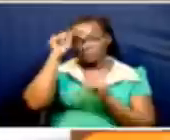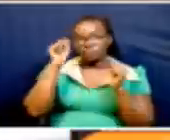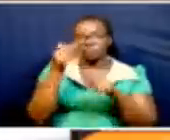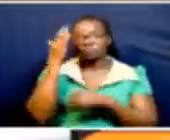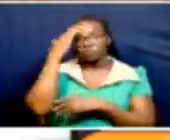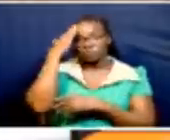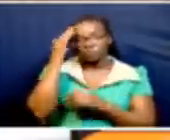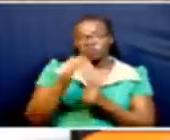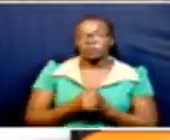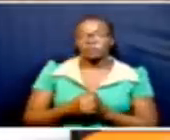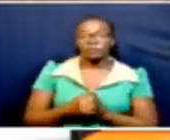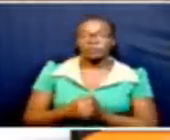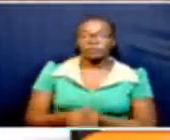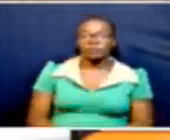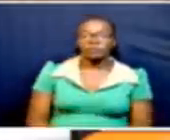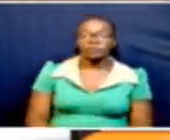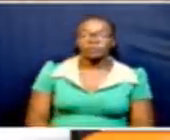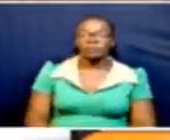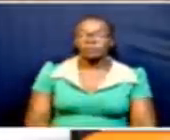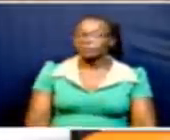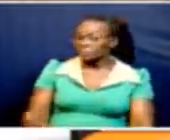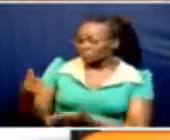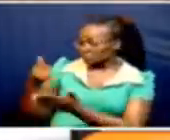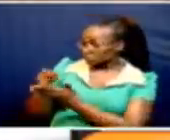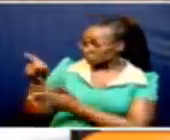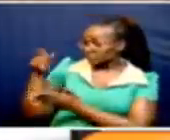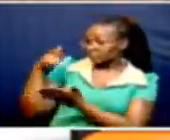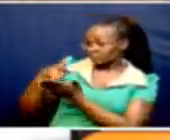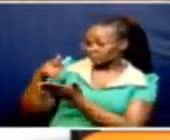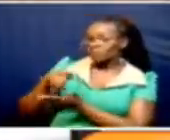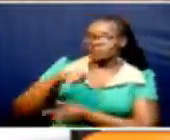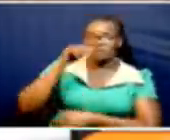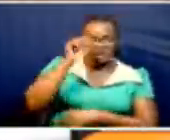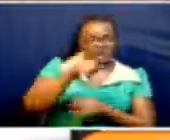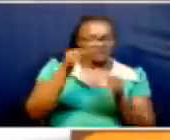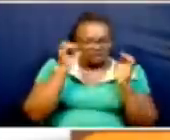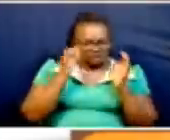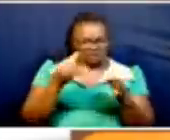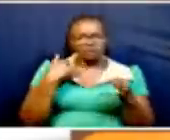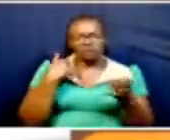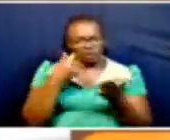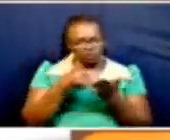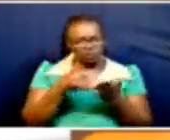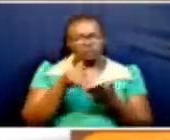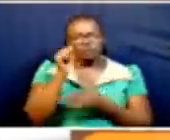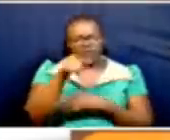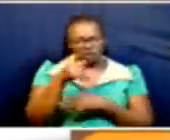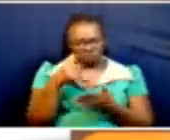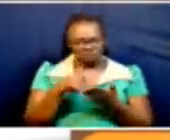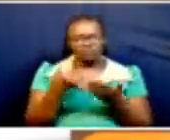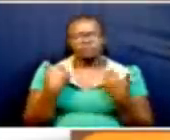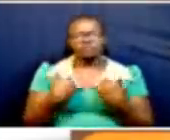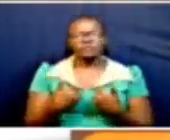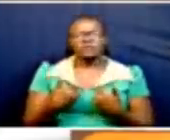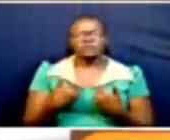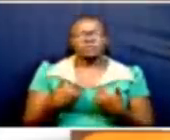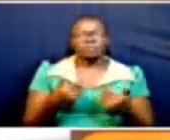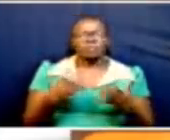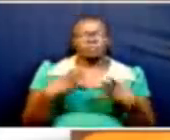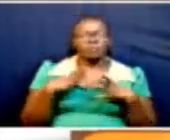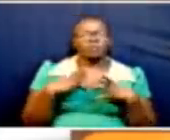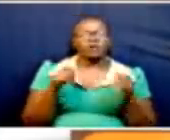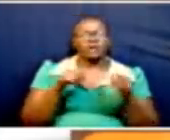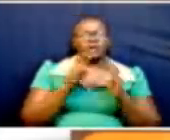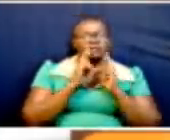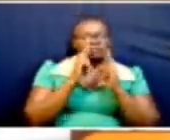are, if because you're there. Including myself if I'm there. Because we have a serious intelligence system that can give the report on who is corrupt